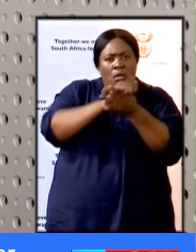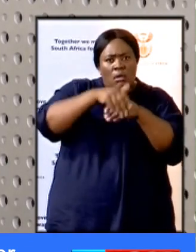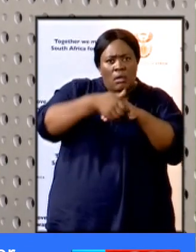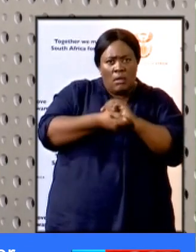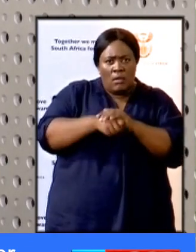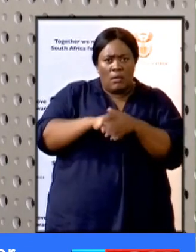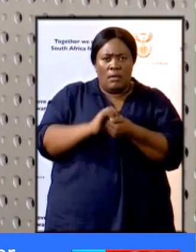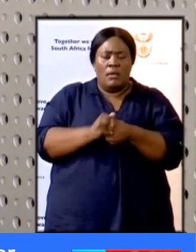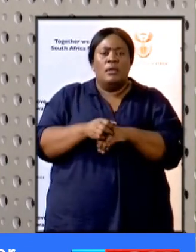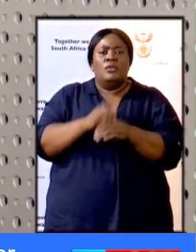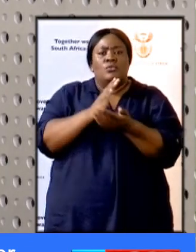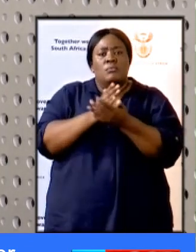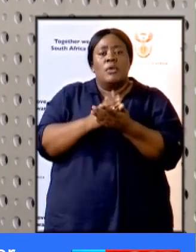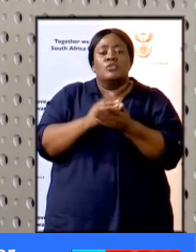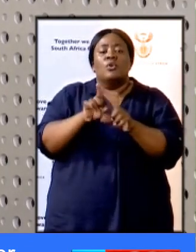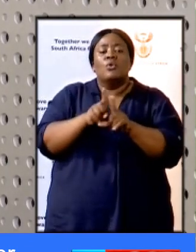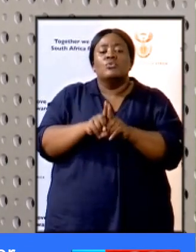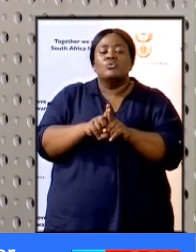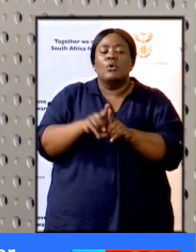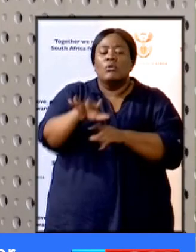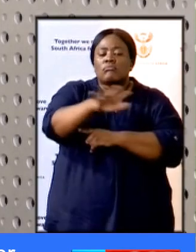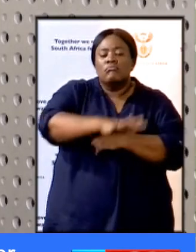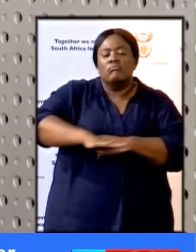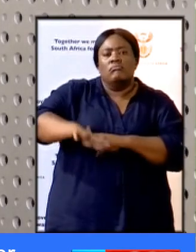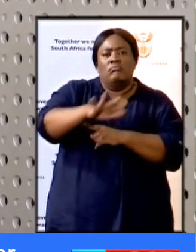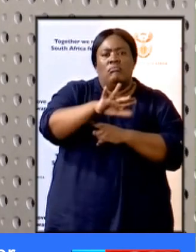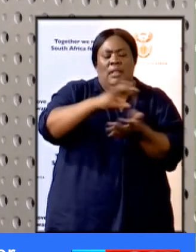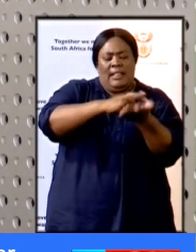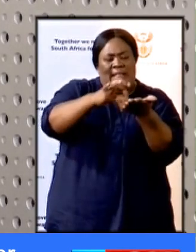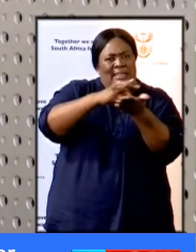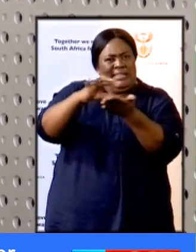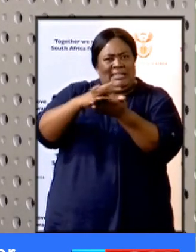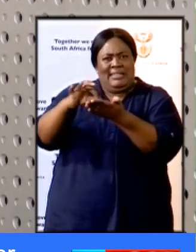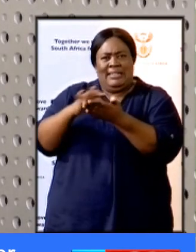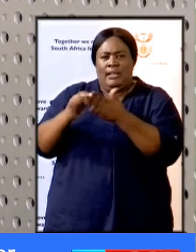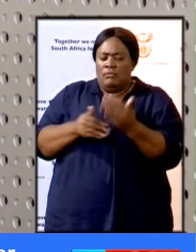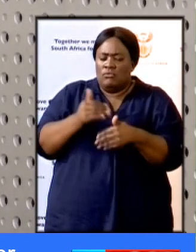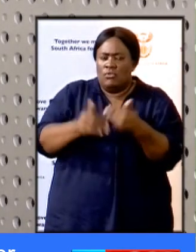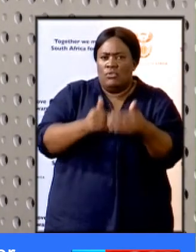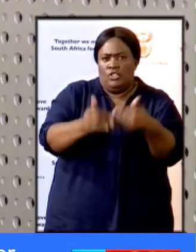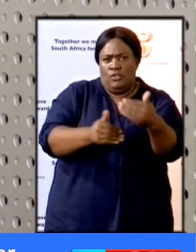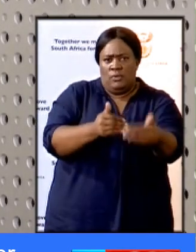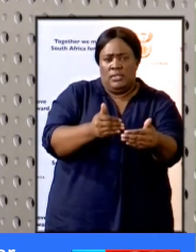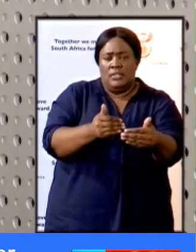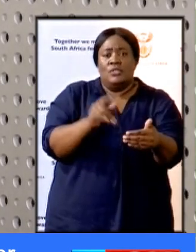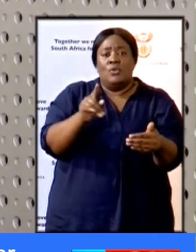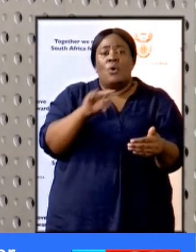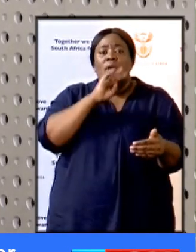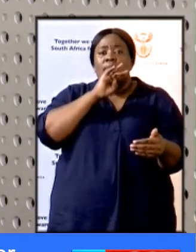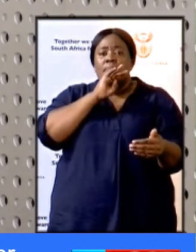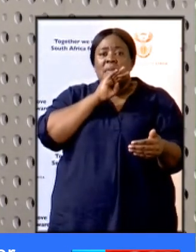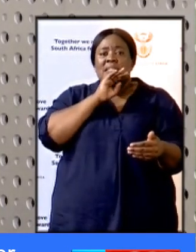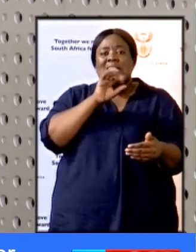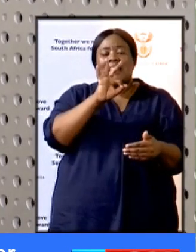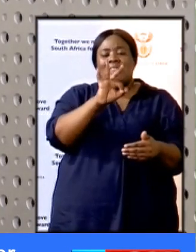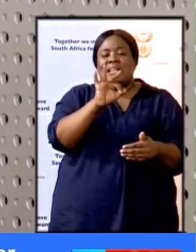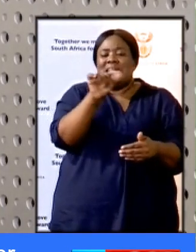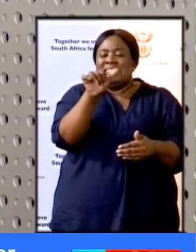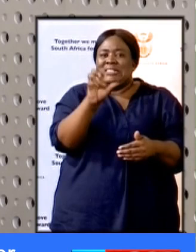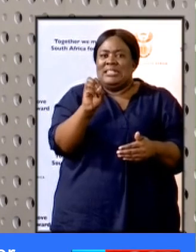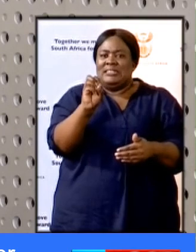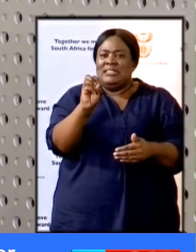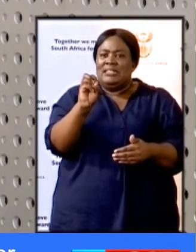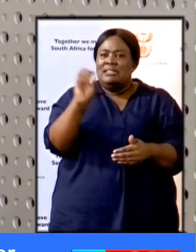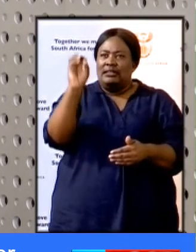In addition, reopening will entail the 360-degree screening and